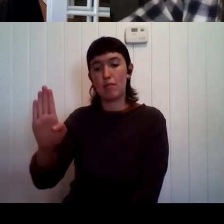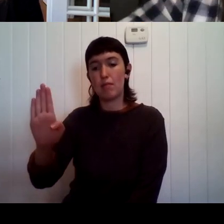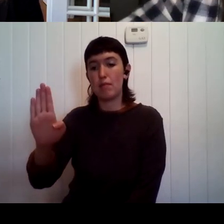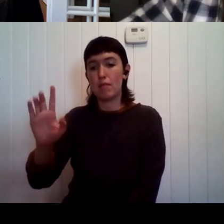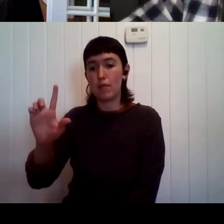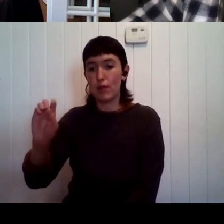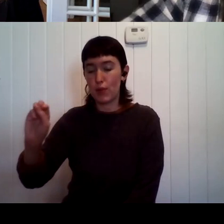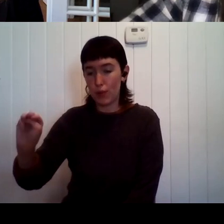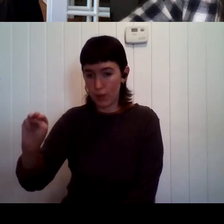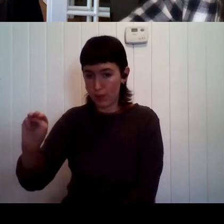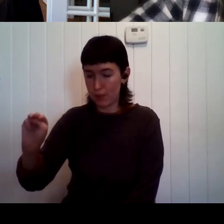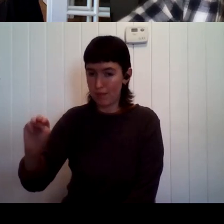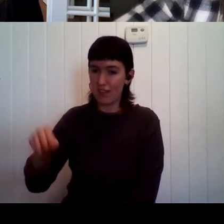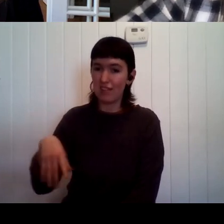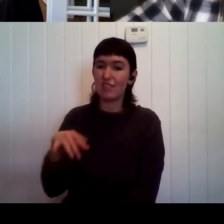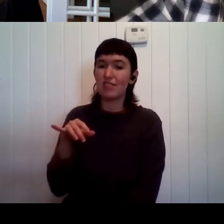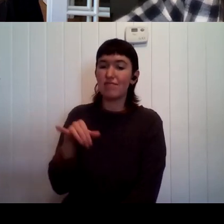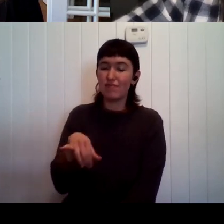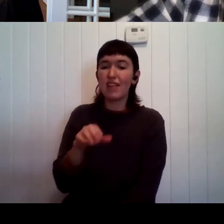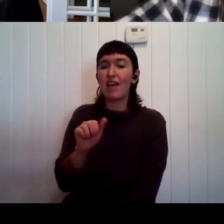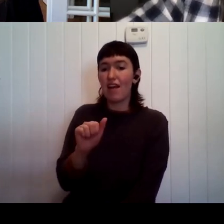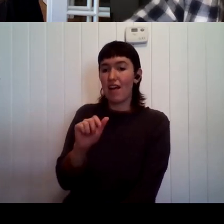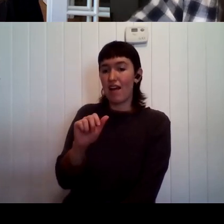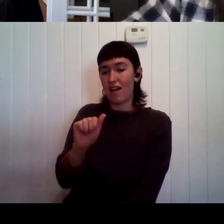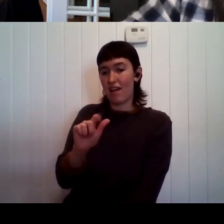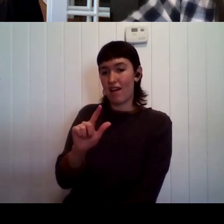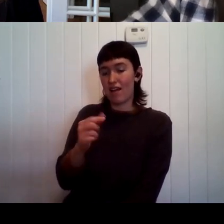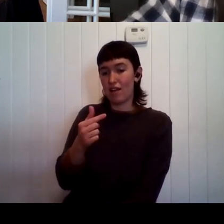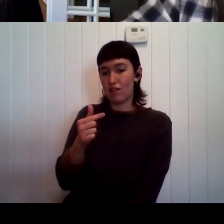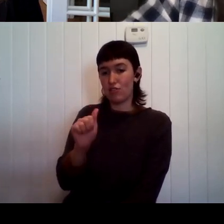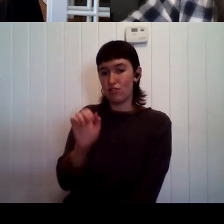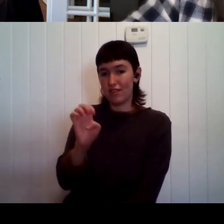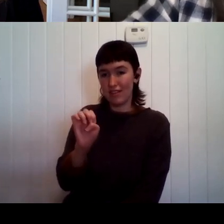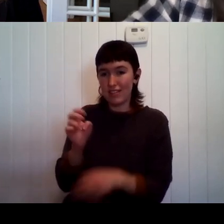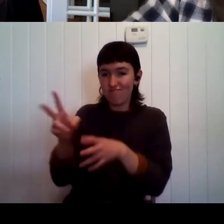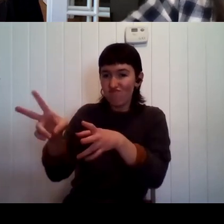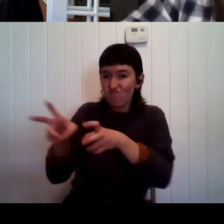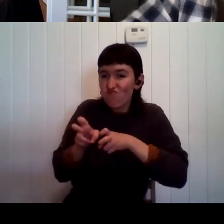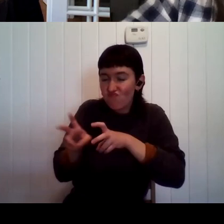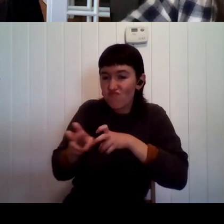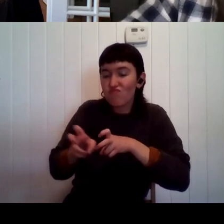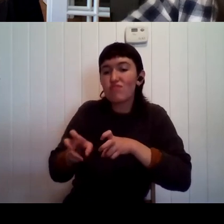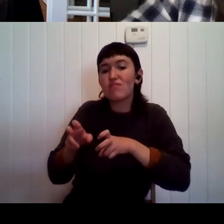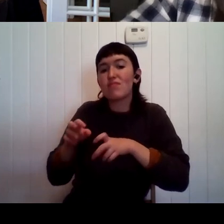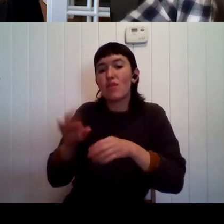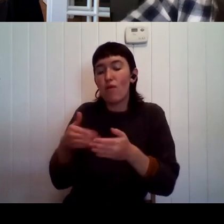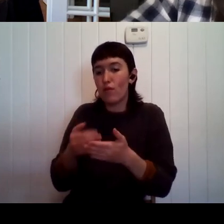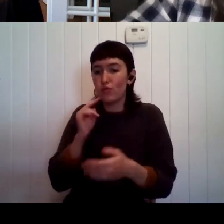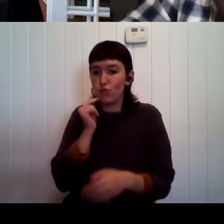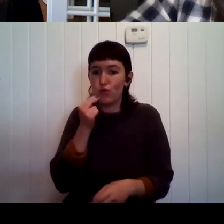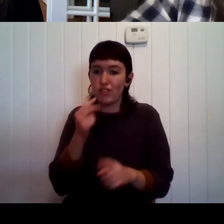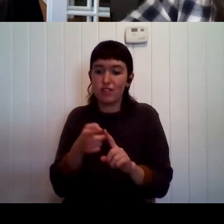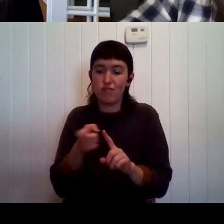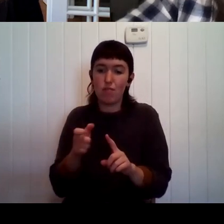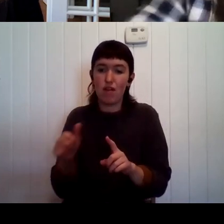water and kills other things, which is not great. And then also sometimes it prevents light from getting further